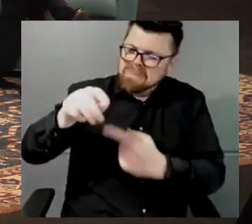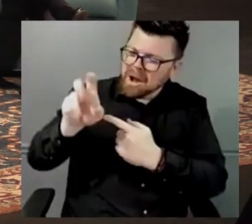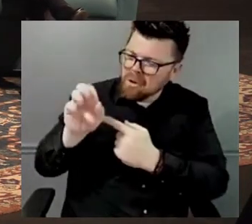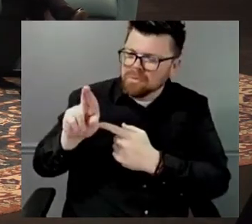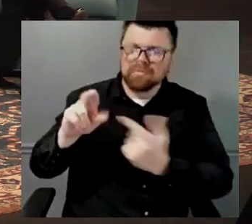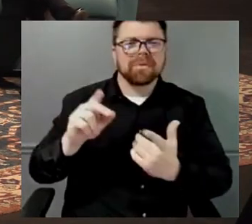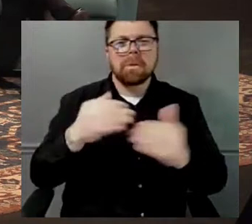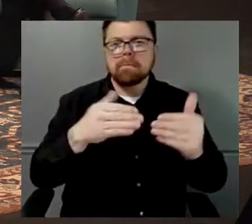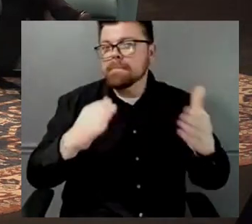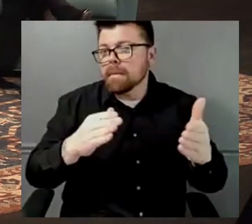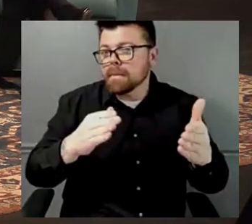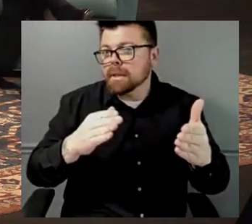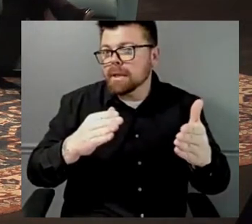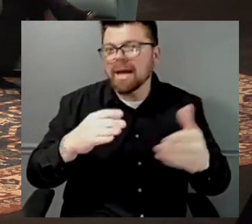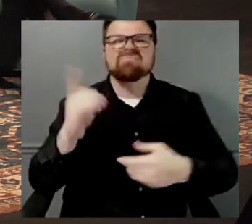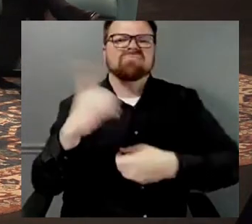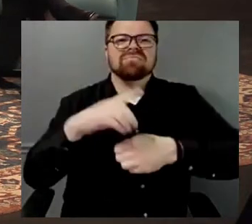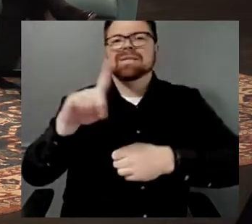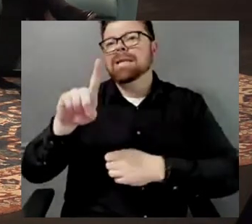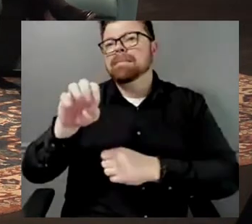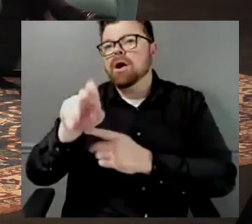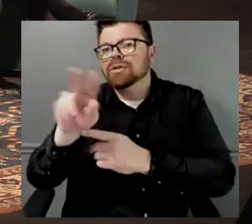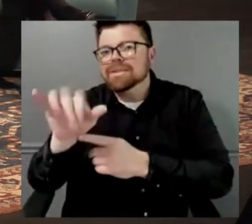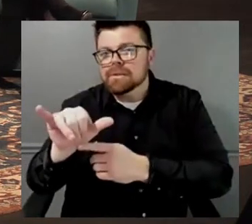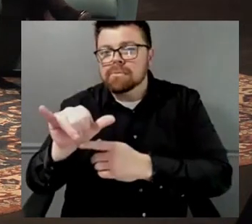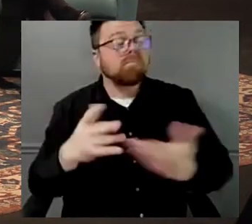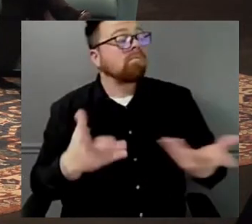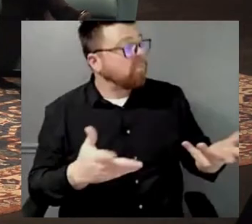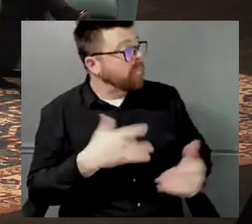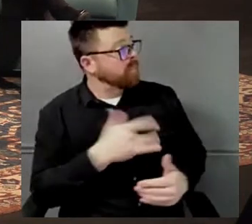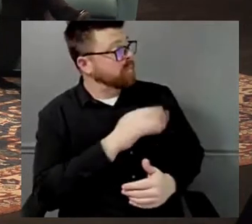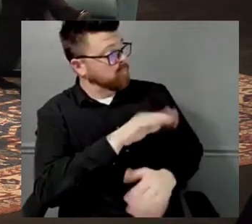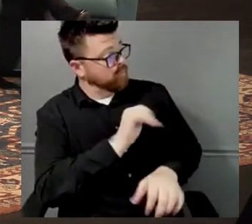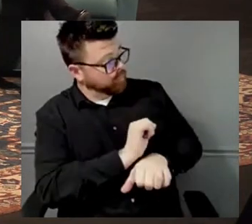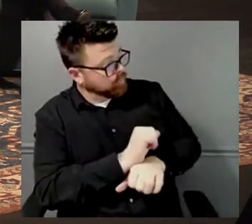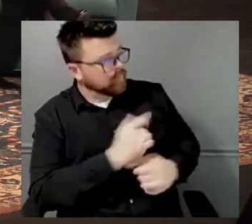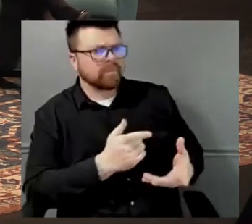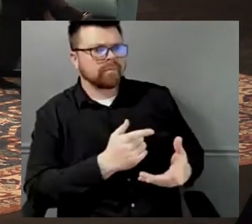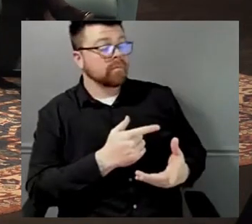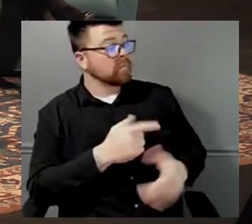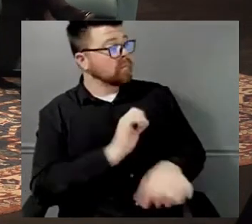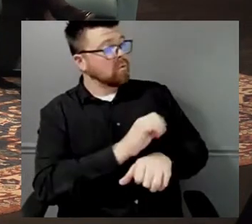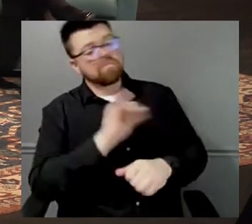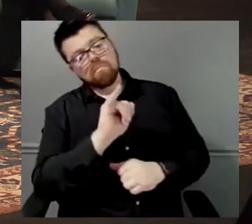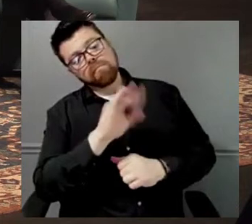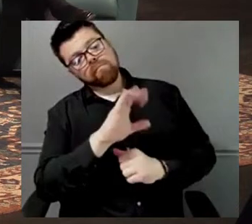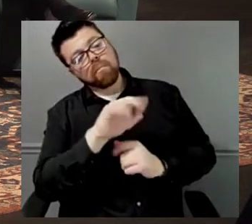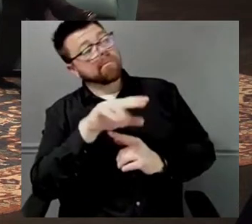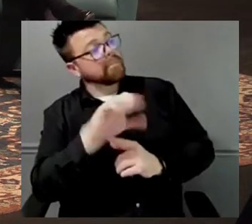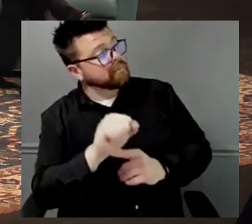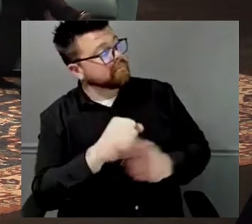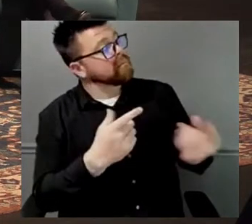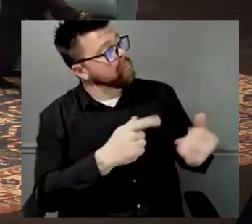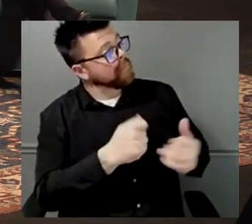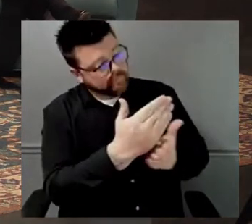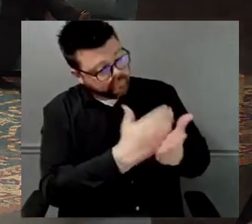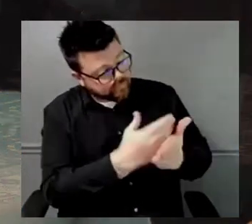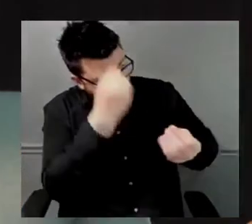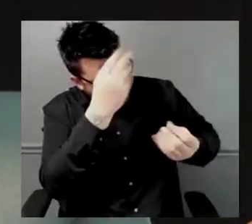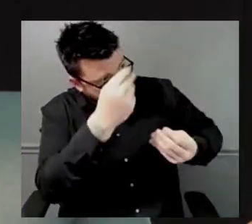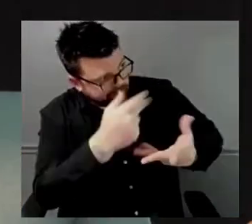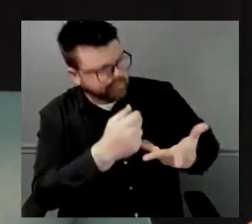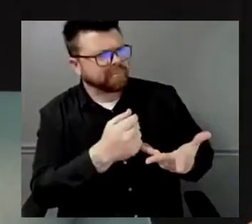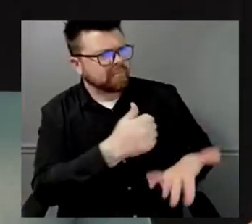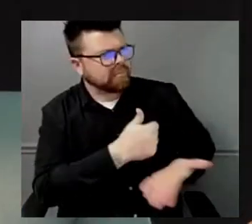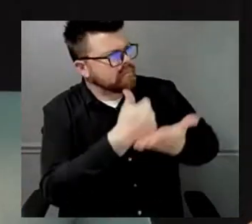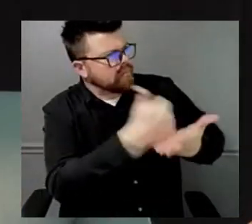democracy? Well, I think the work that you do and the work that iCivics does brings those lessons home to the citizenry